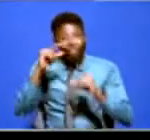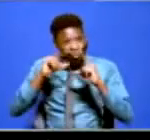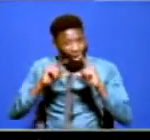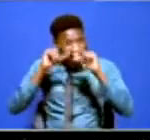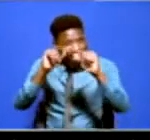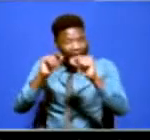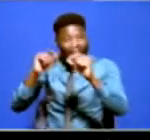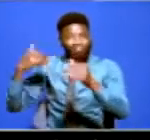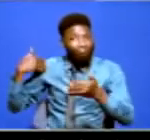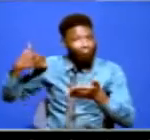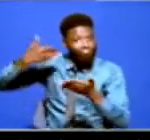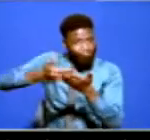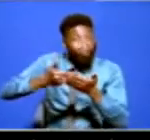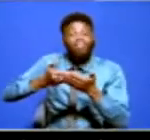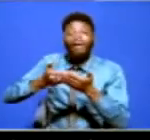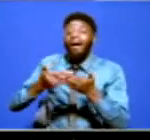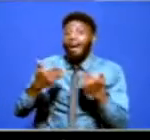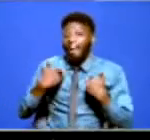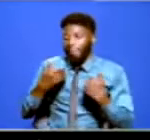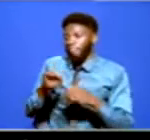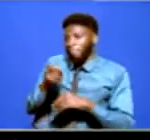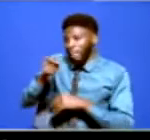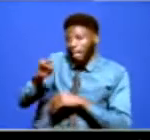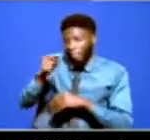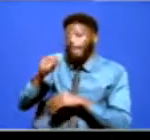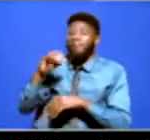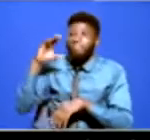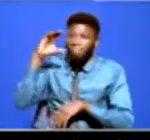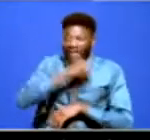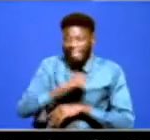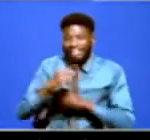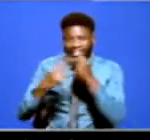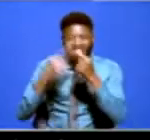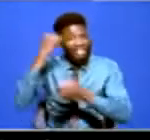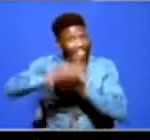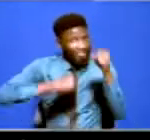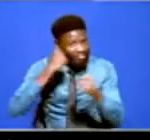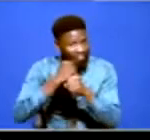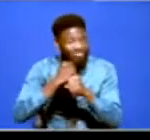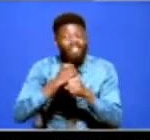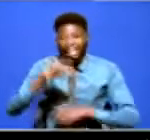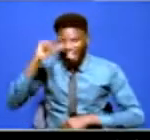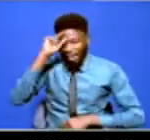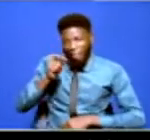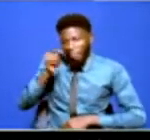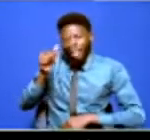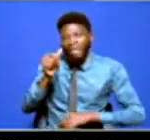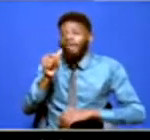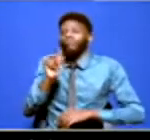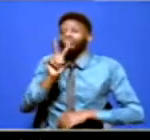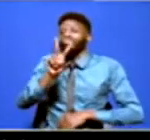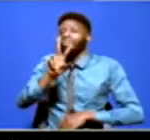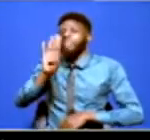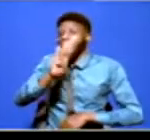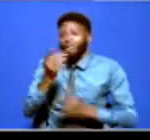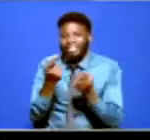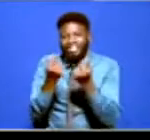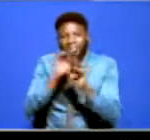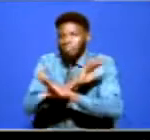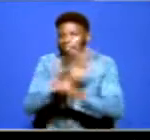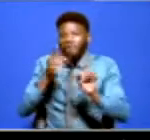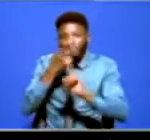a compensation backlog over the past 7 years, and the government has only paid 2 billion shillings since